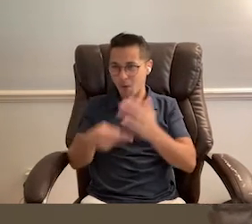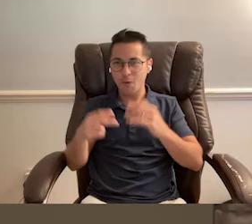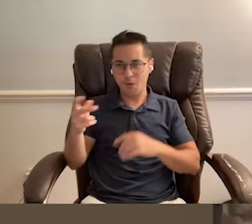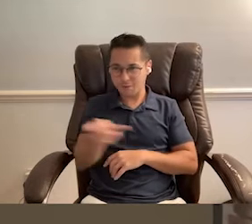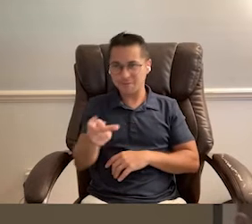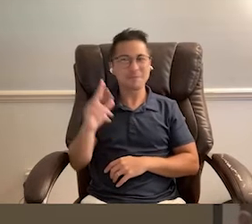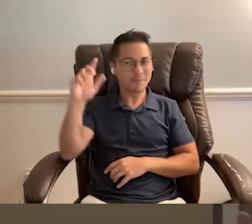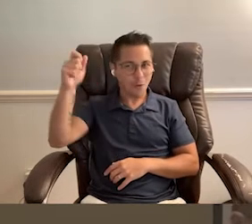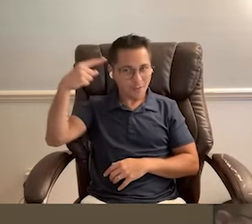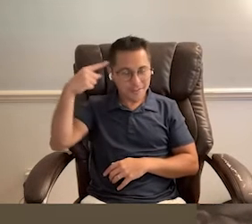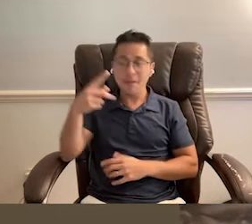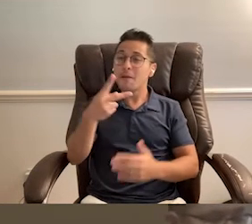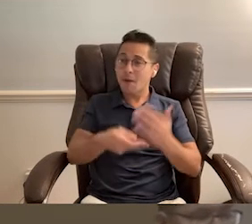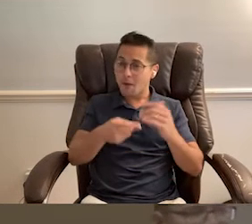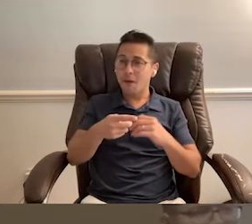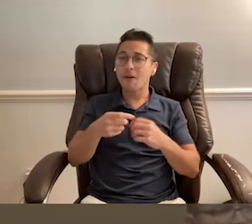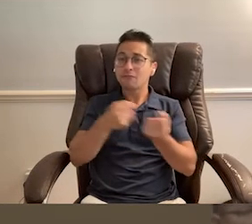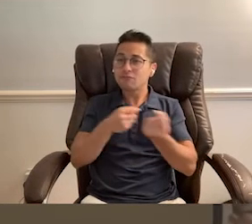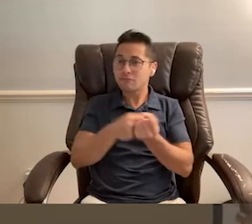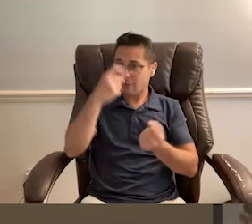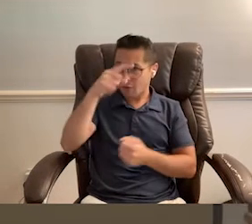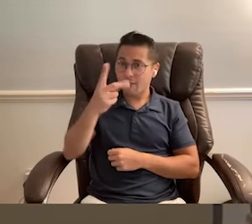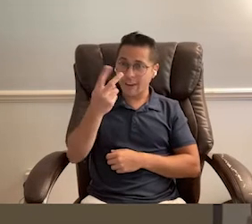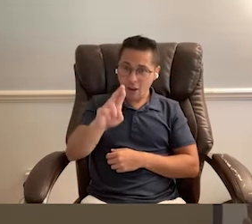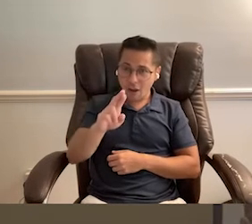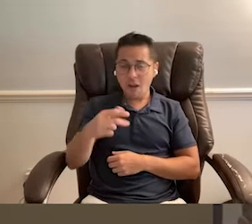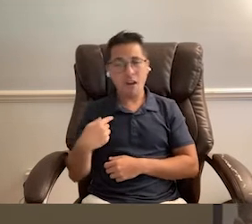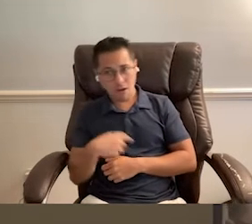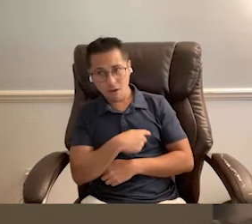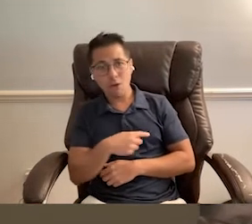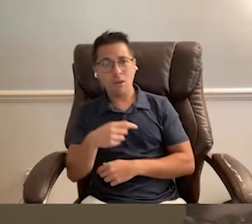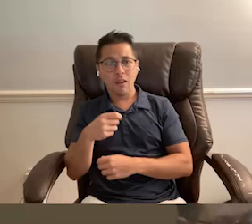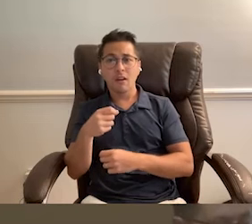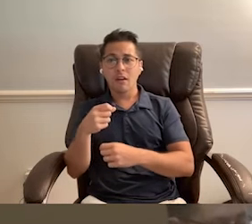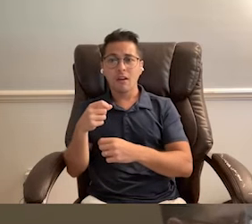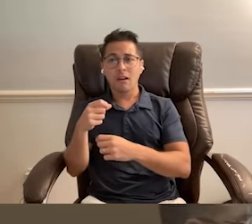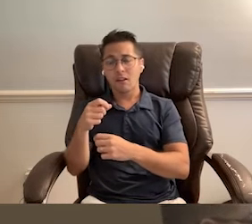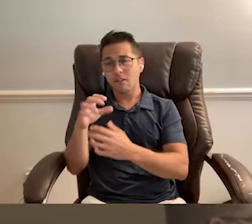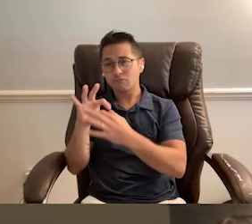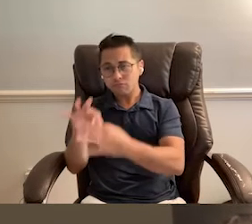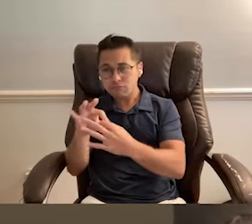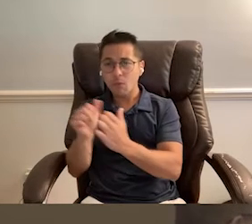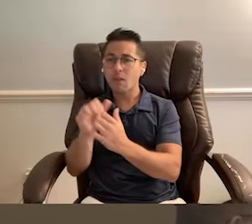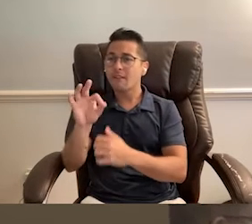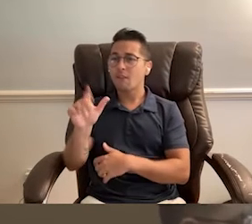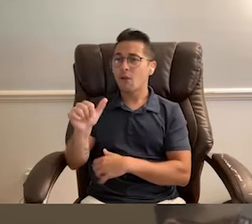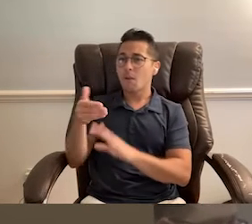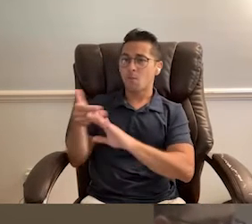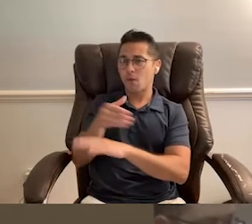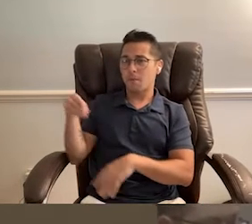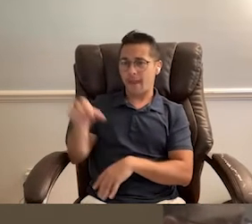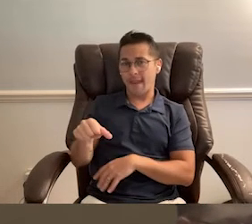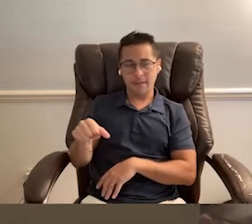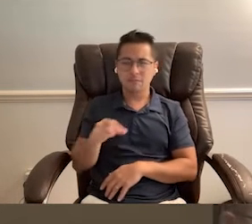vocational rehabilitation, and we're actually a direct support organization of Florida Prepaid. So, but yeah, they're a wonderful state agency that